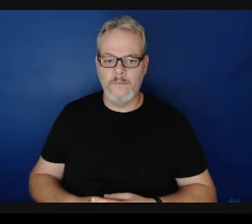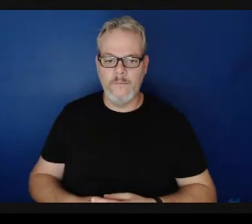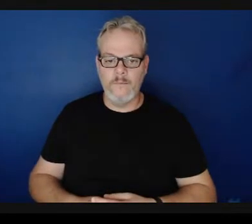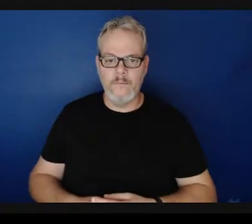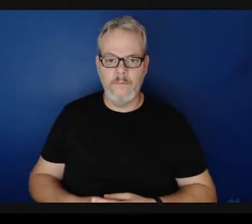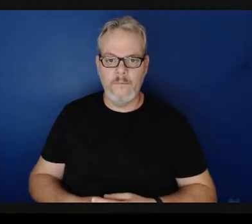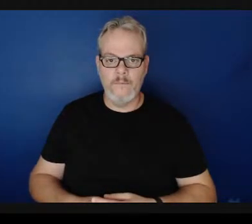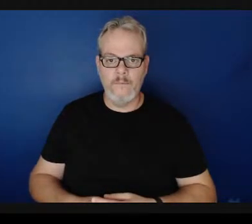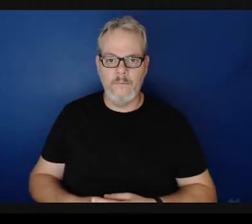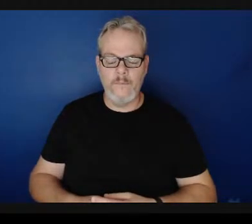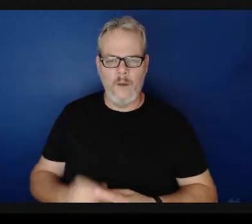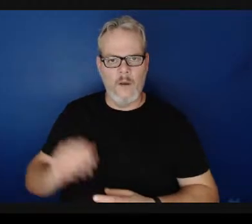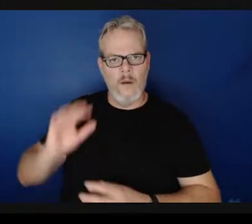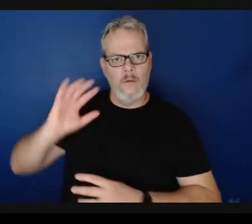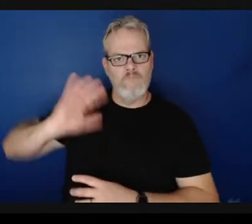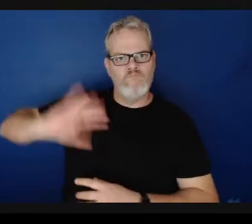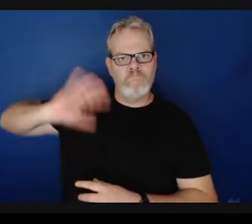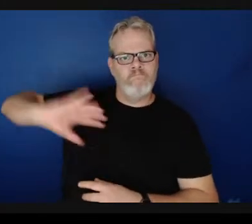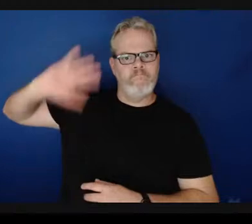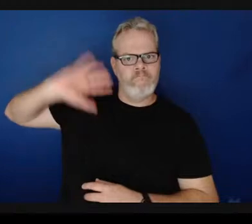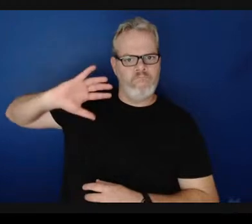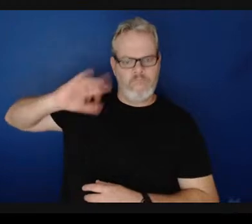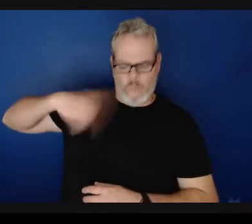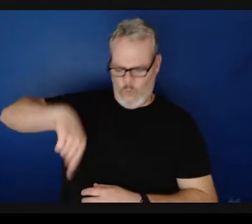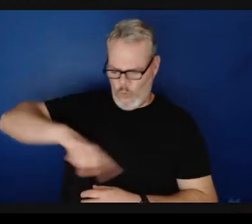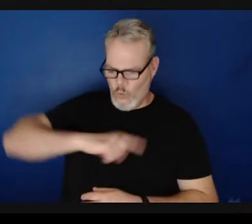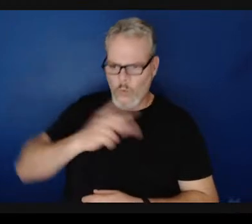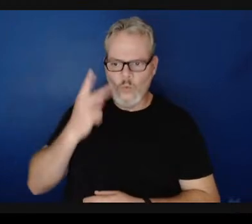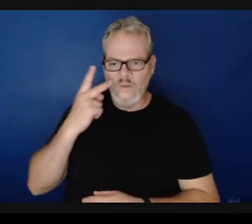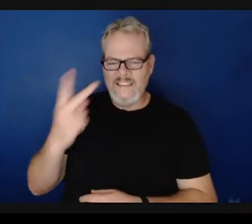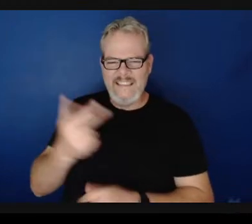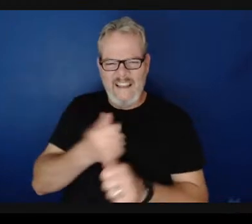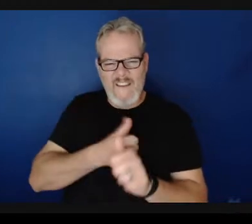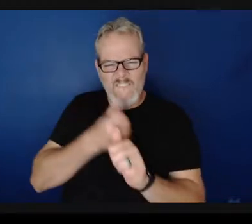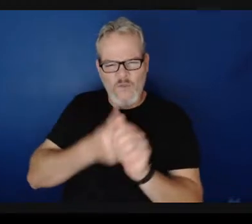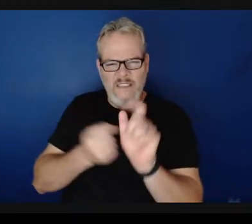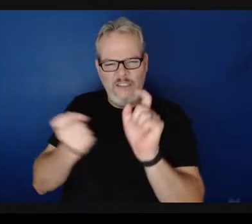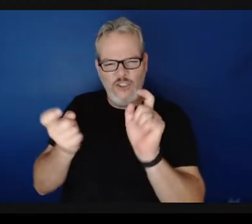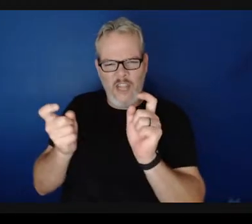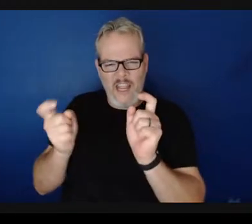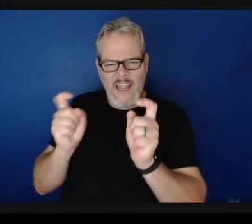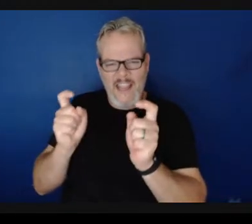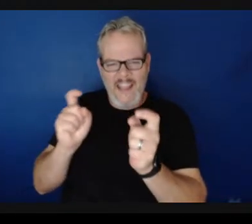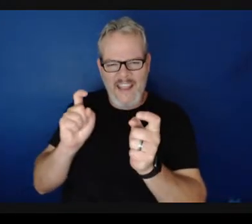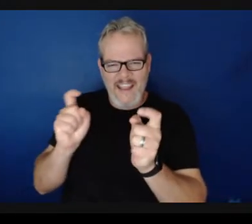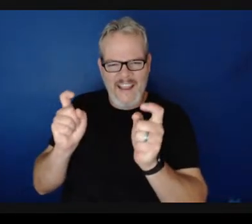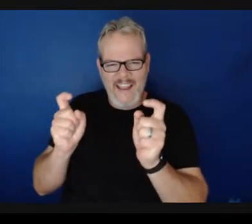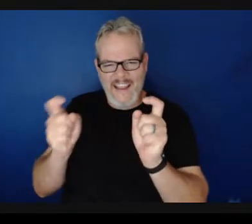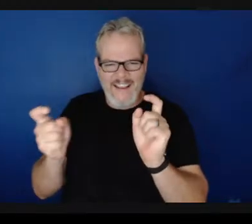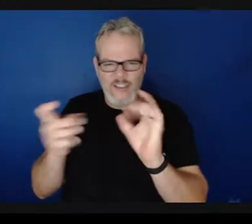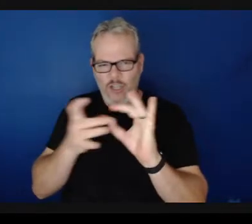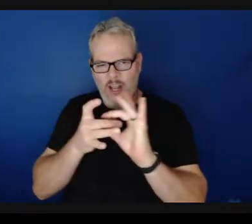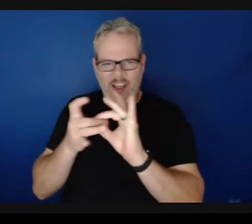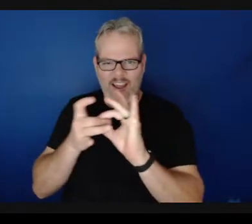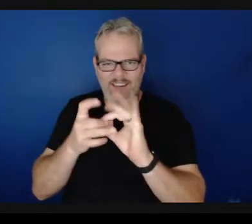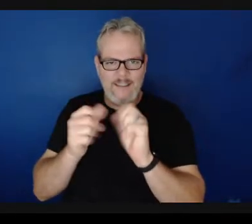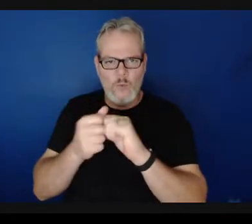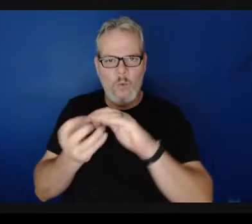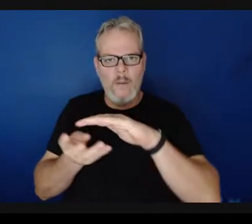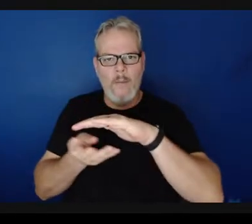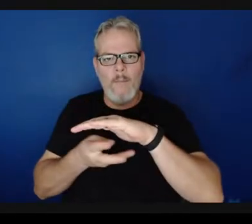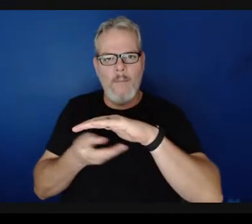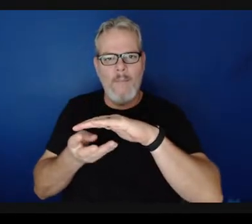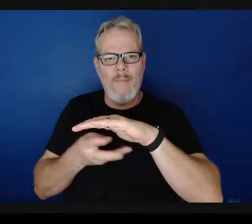In the old days, we would see every change of the summit connected by the magma supply all the way to Pu'o,